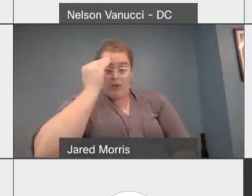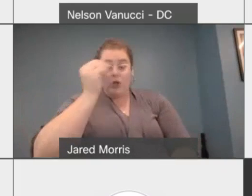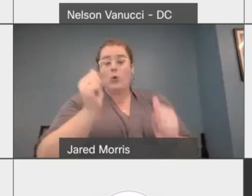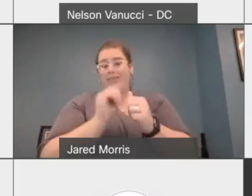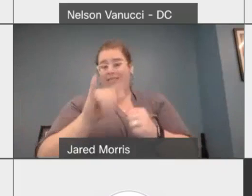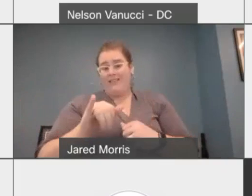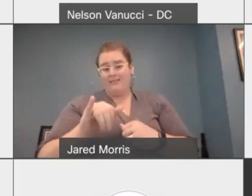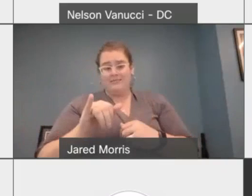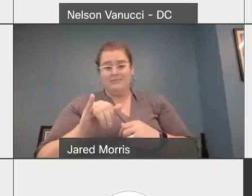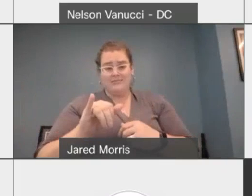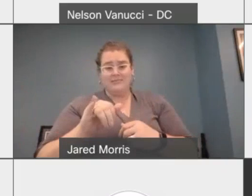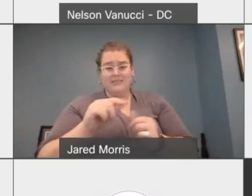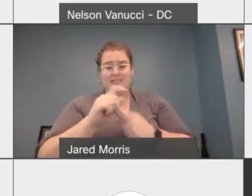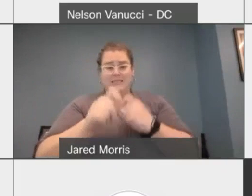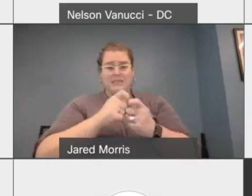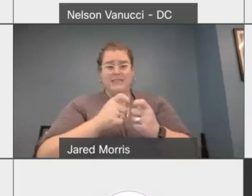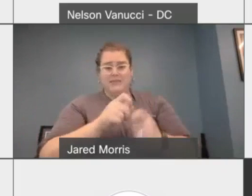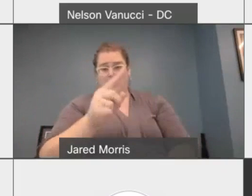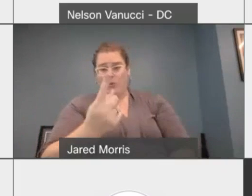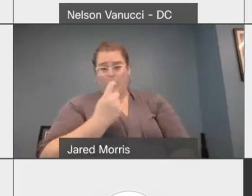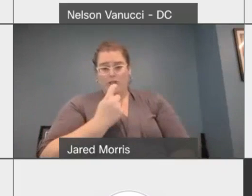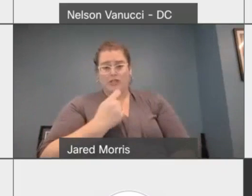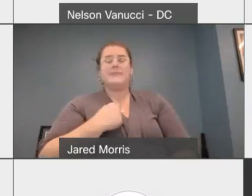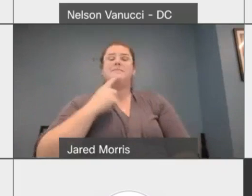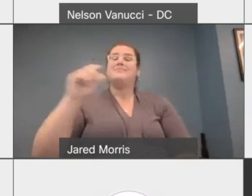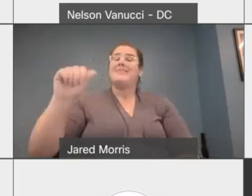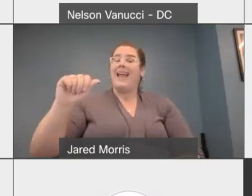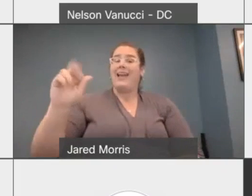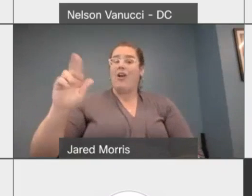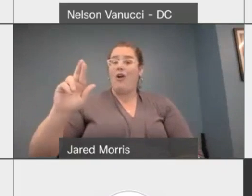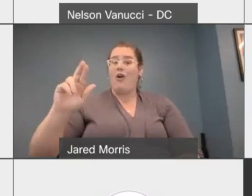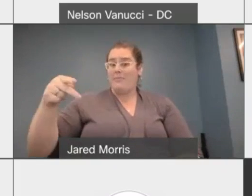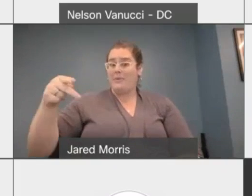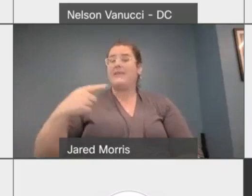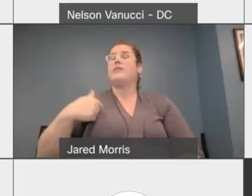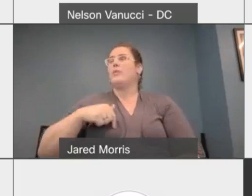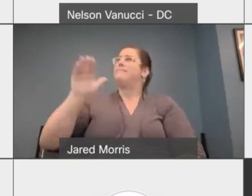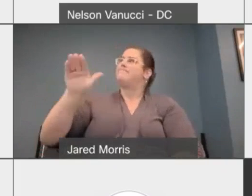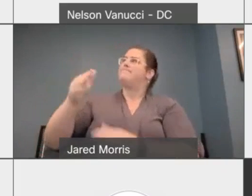request includes a proposal to provide